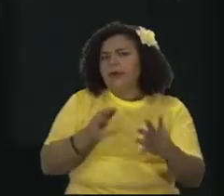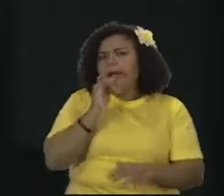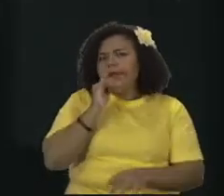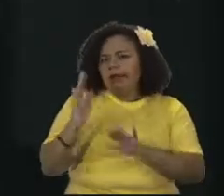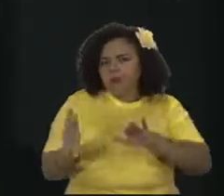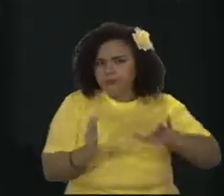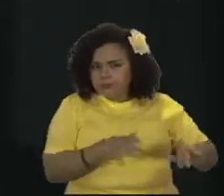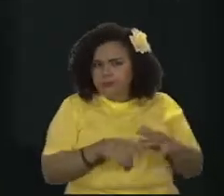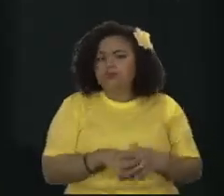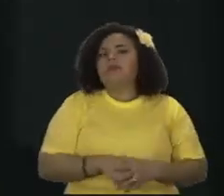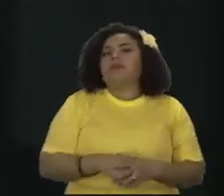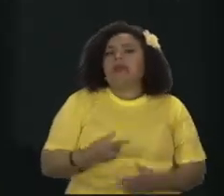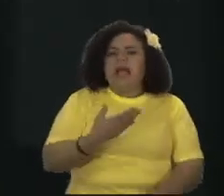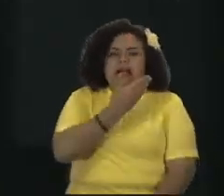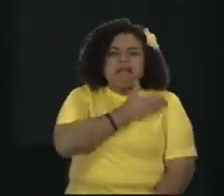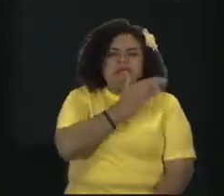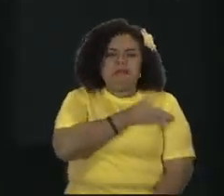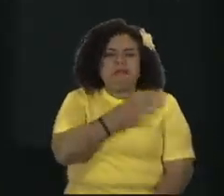That's why we have,